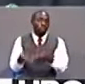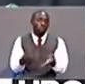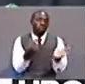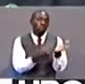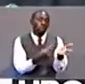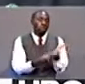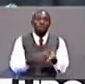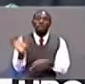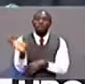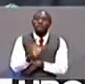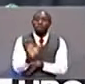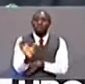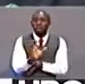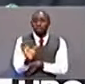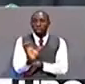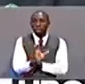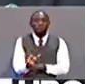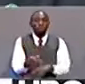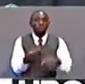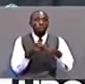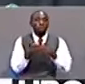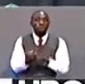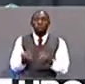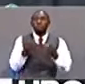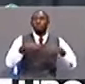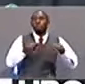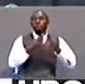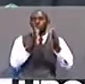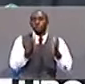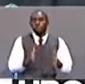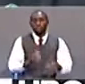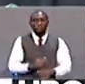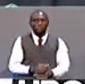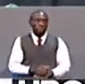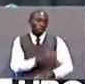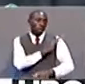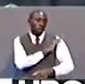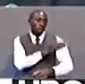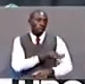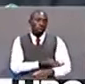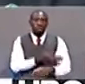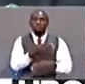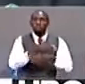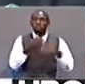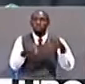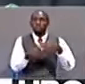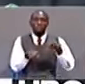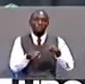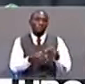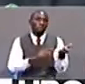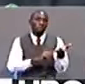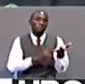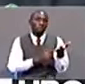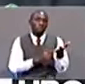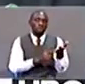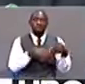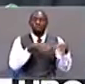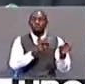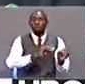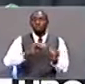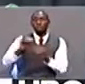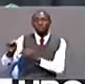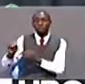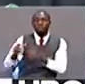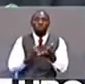subcontracting by the level one contractors. Capacity building and technology transfer through subcontracting and